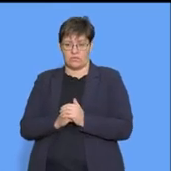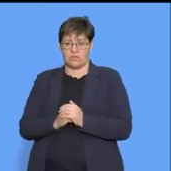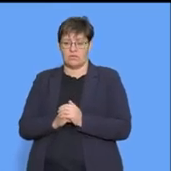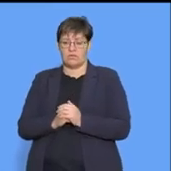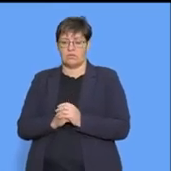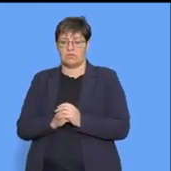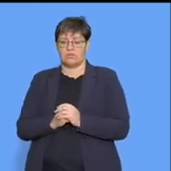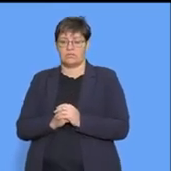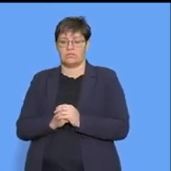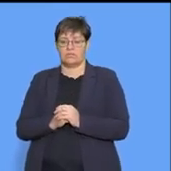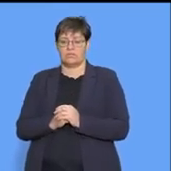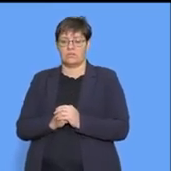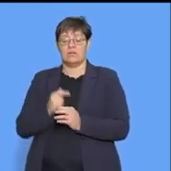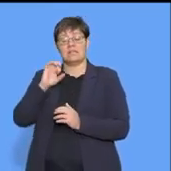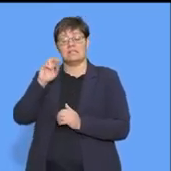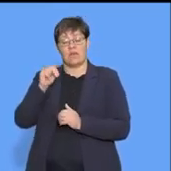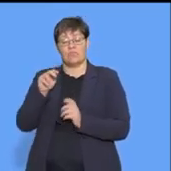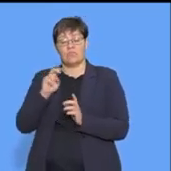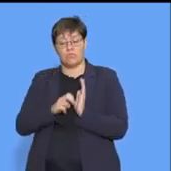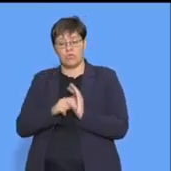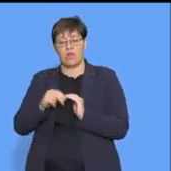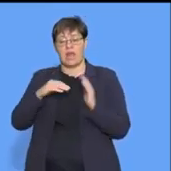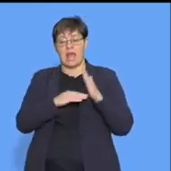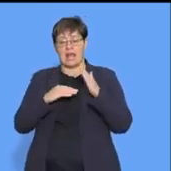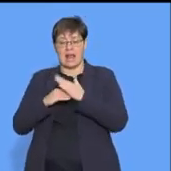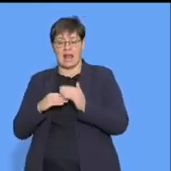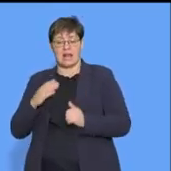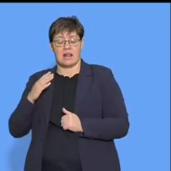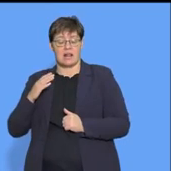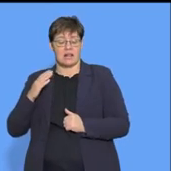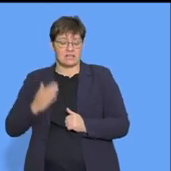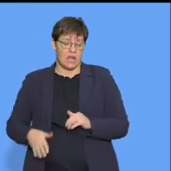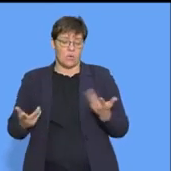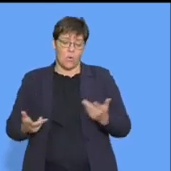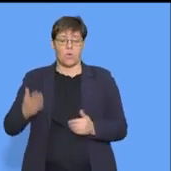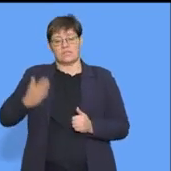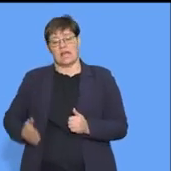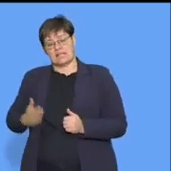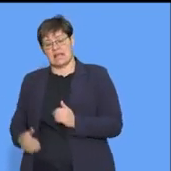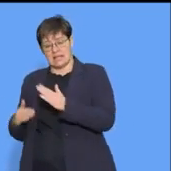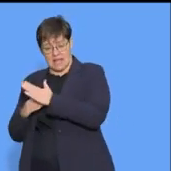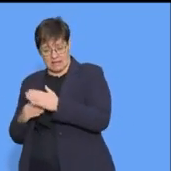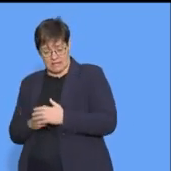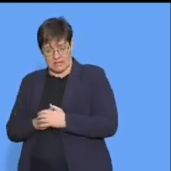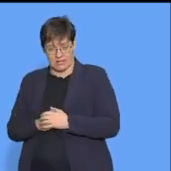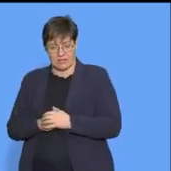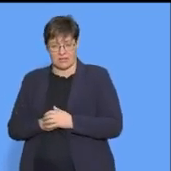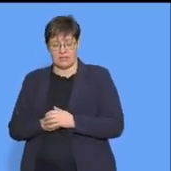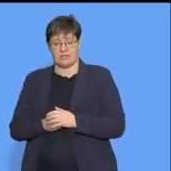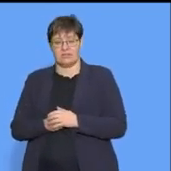rule. So in that case, we'll use the sine rule. And remember, sine rule is used when I have angle, angle, side, or sine, side,